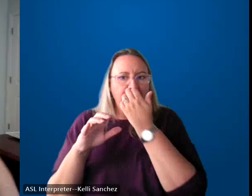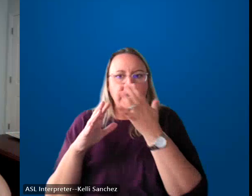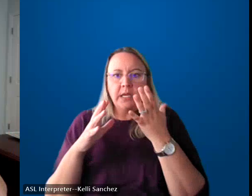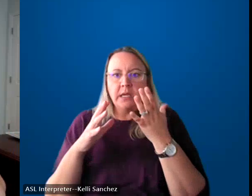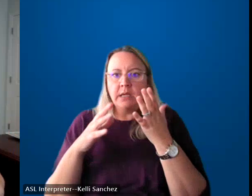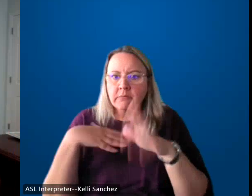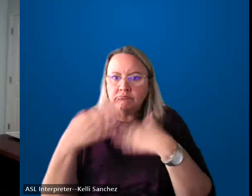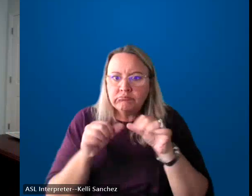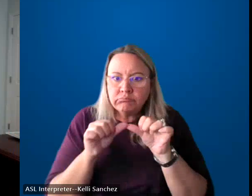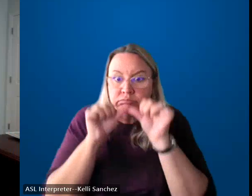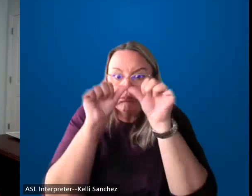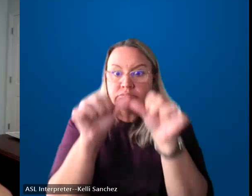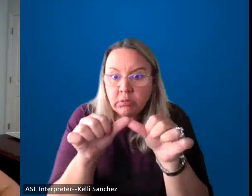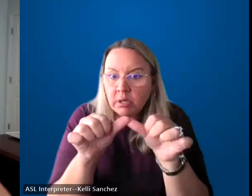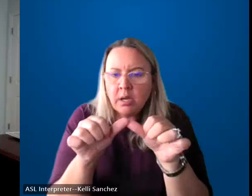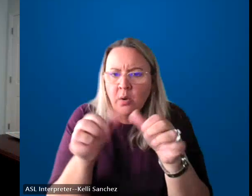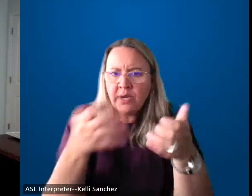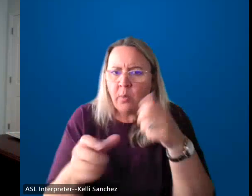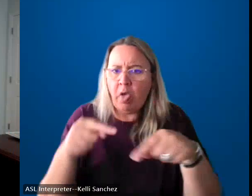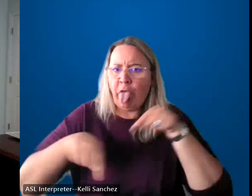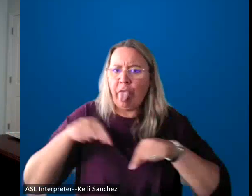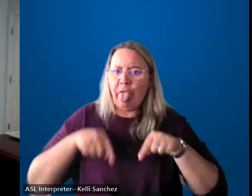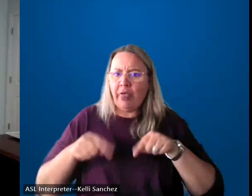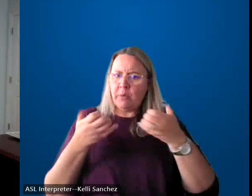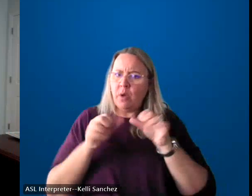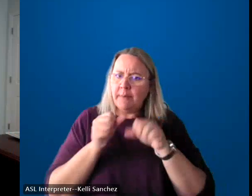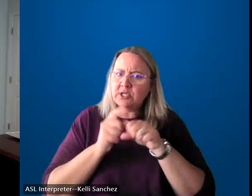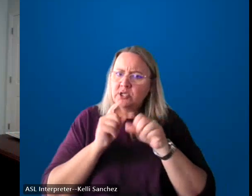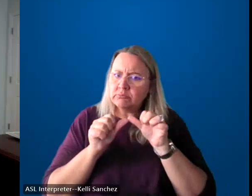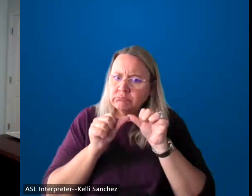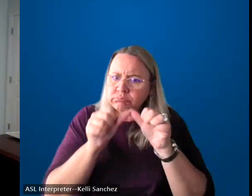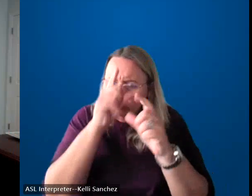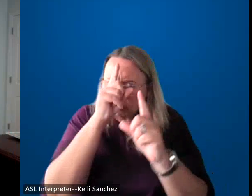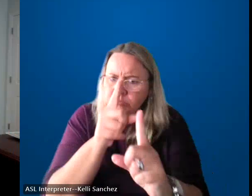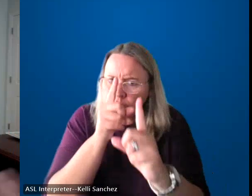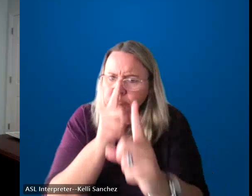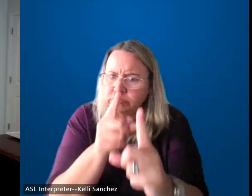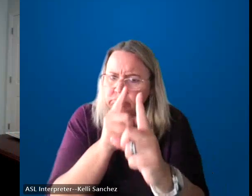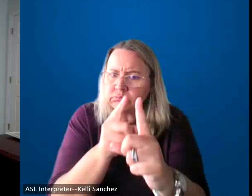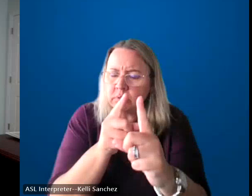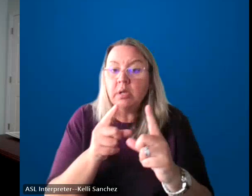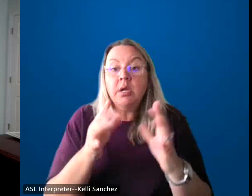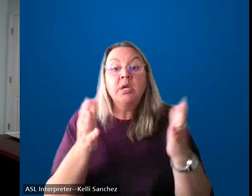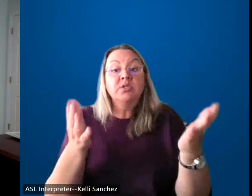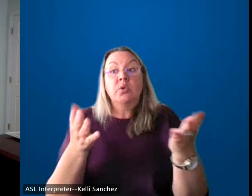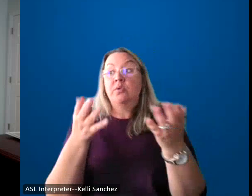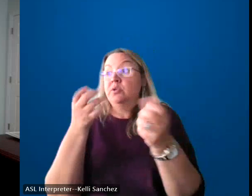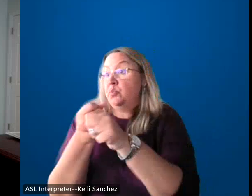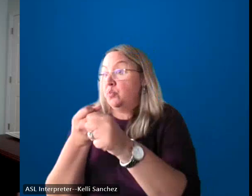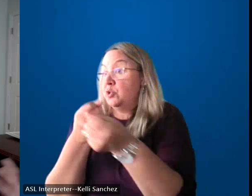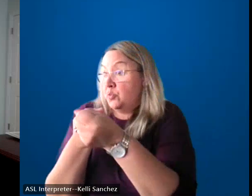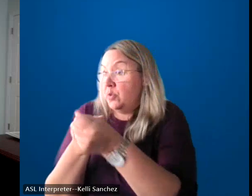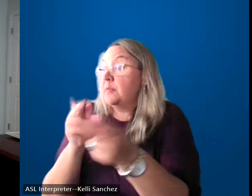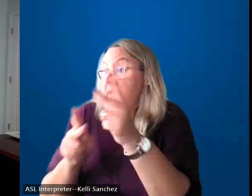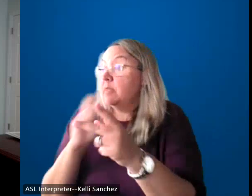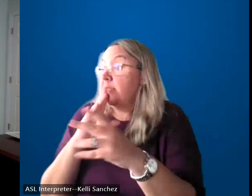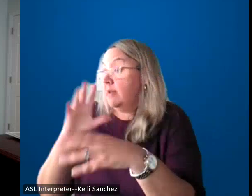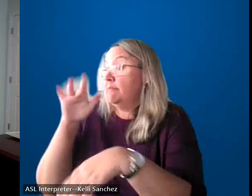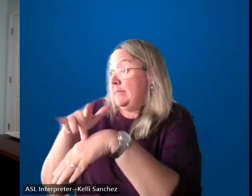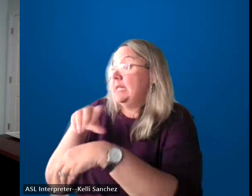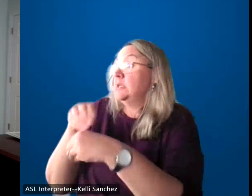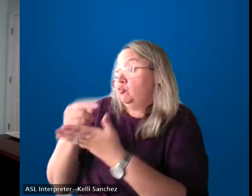at what are we doing to support those individuals who have went into treatment, right? To support